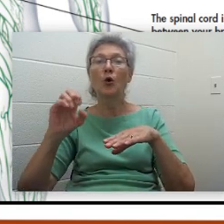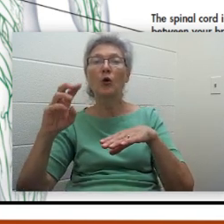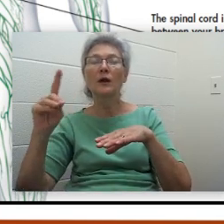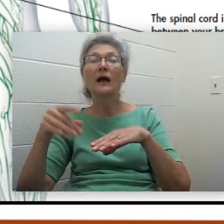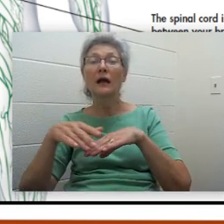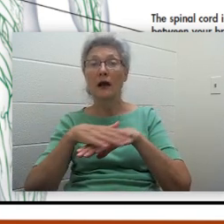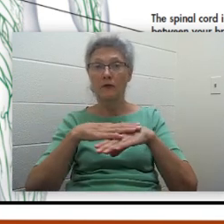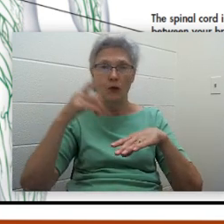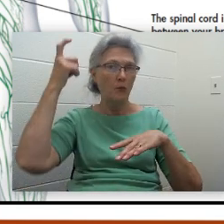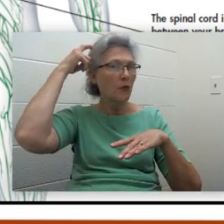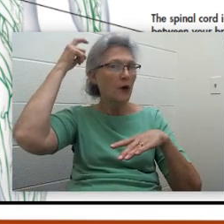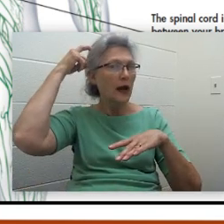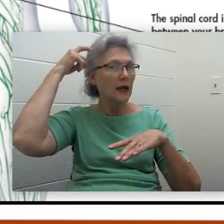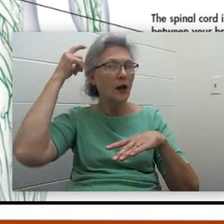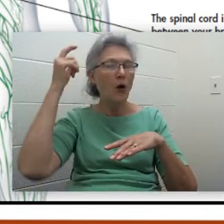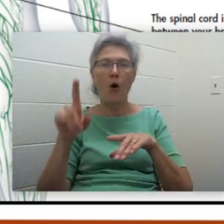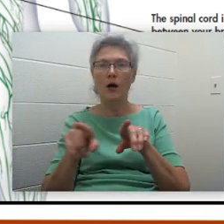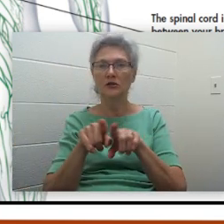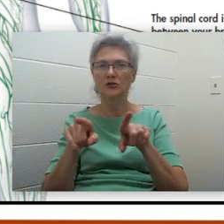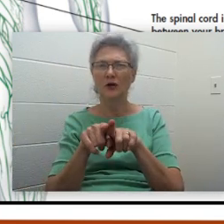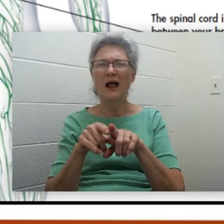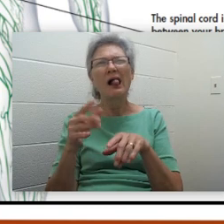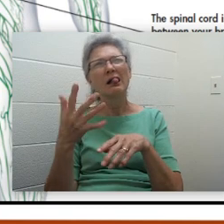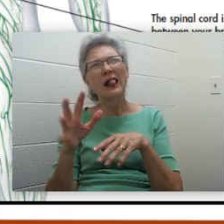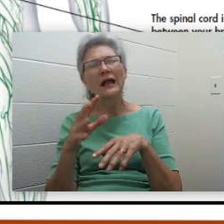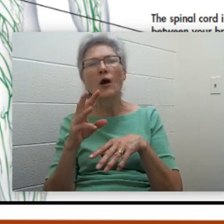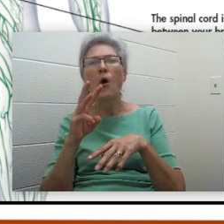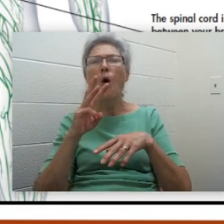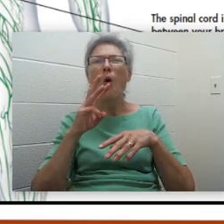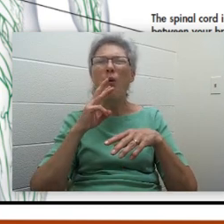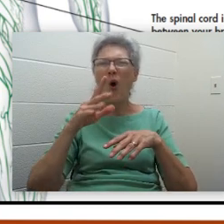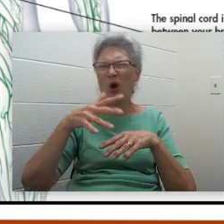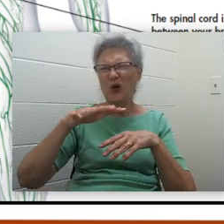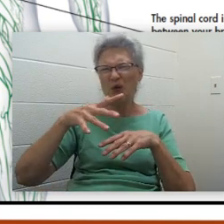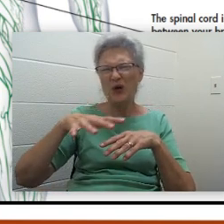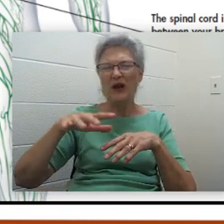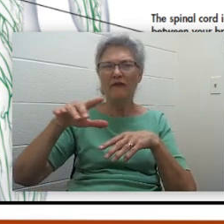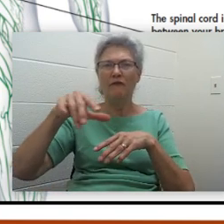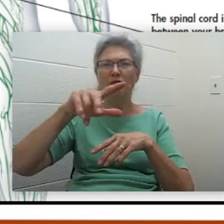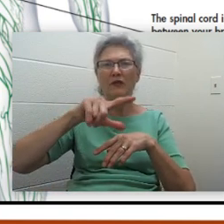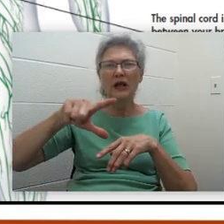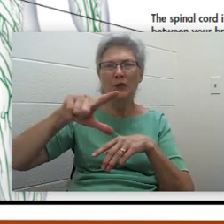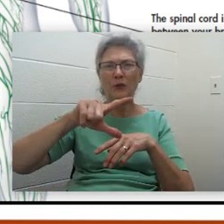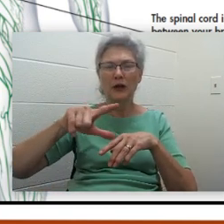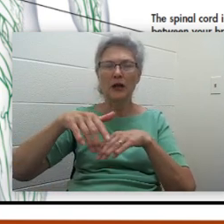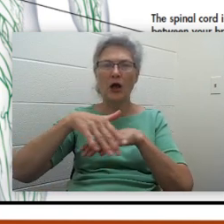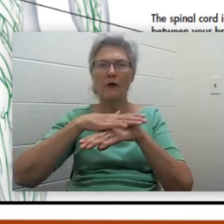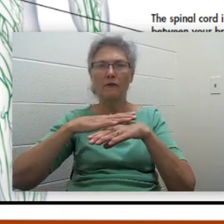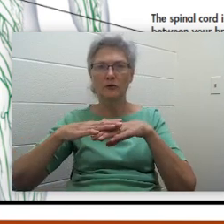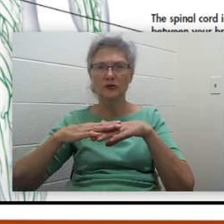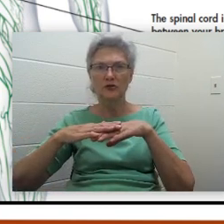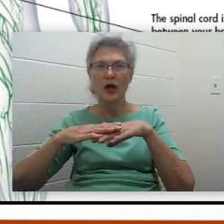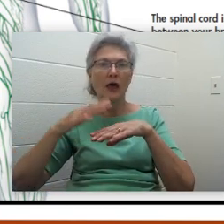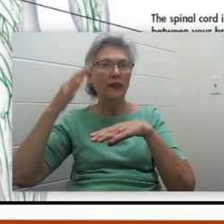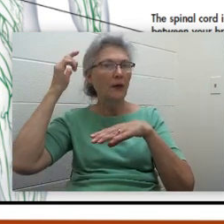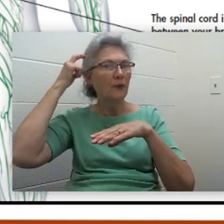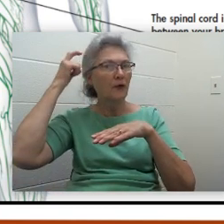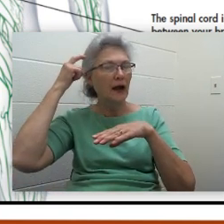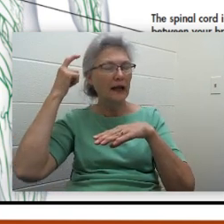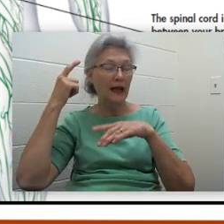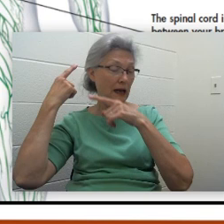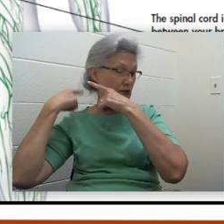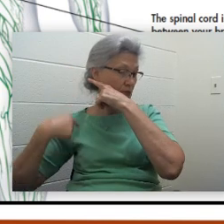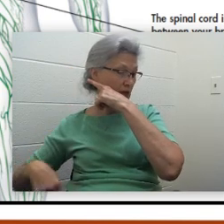cover the brain. A watery fluid also surrounds the brain and spinal cord. The skull, layers of